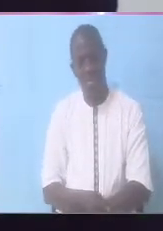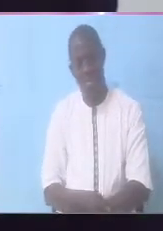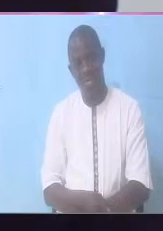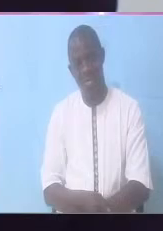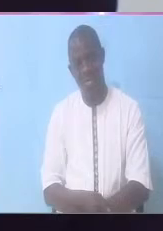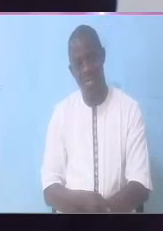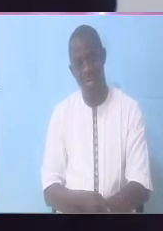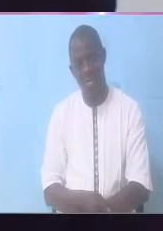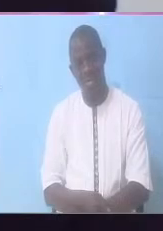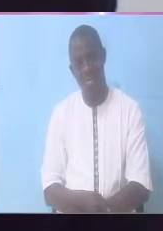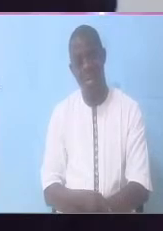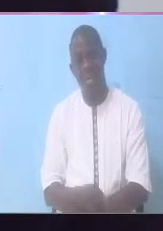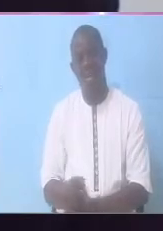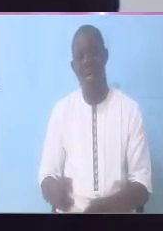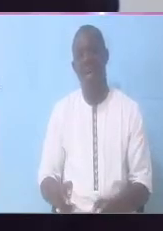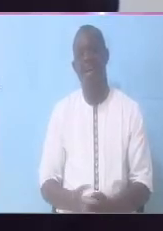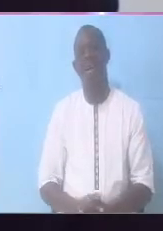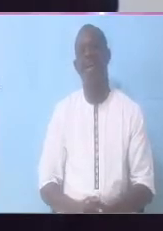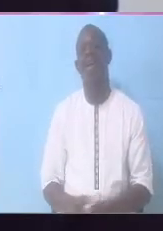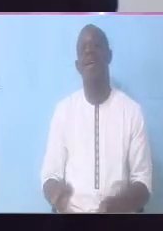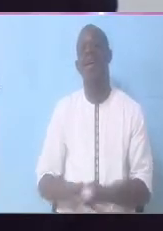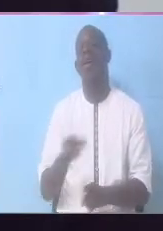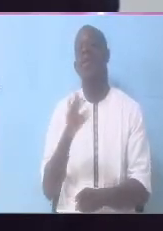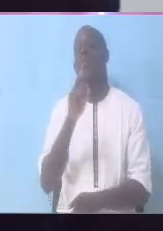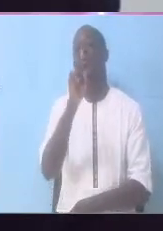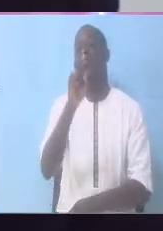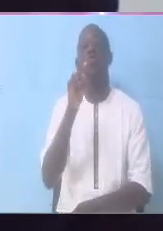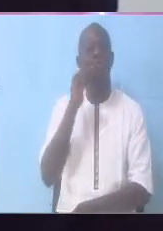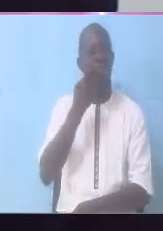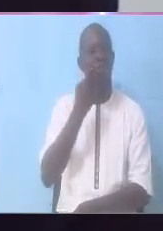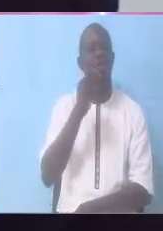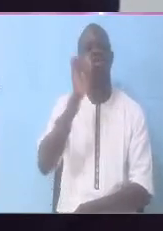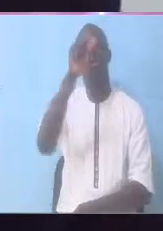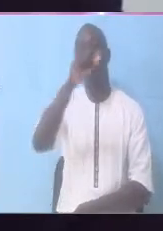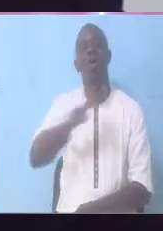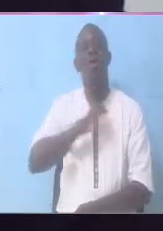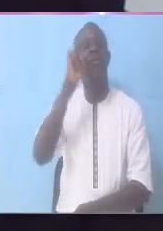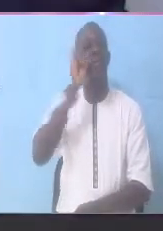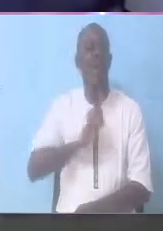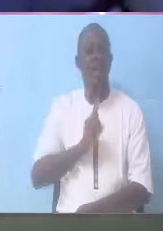I am shy if I offend somebody, but I'm never shy to tell the truth. For your dad.